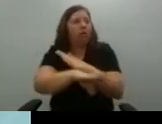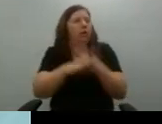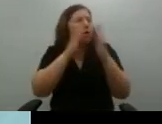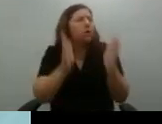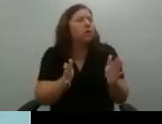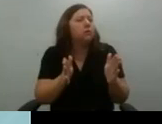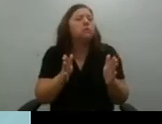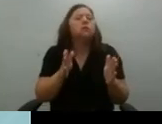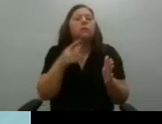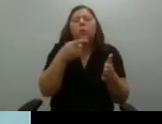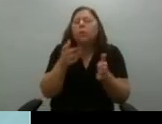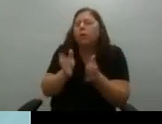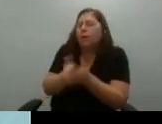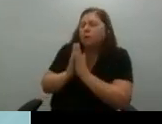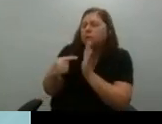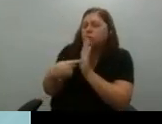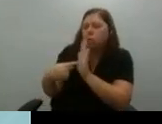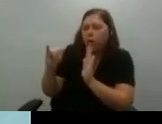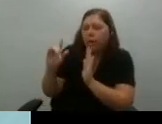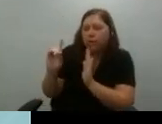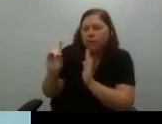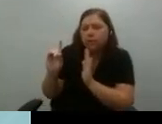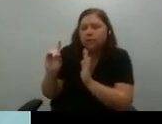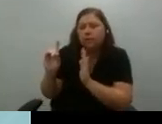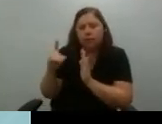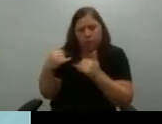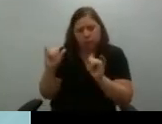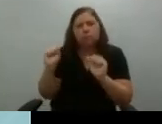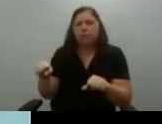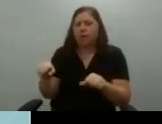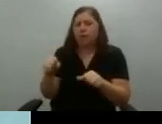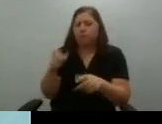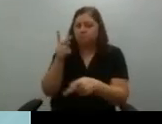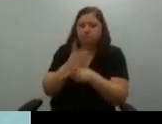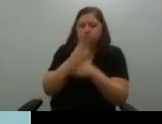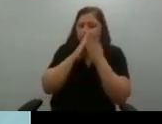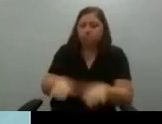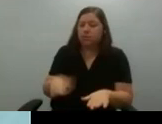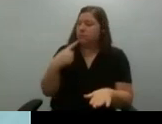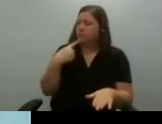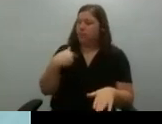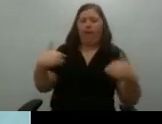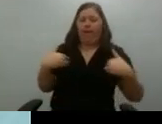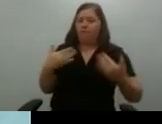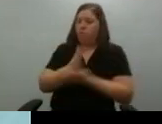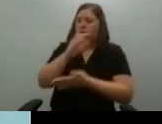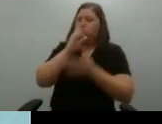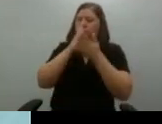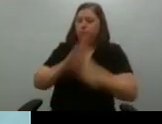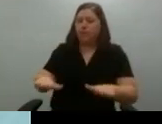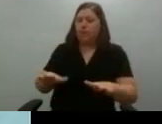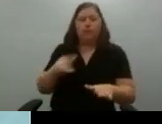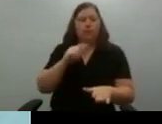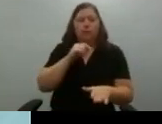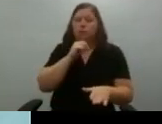them to show their identification, and you still have the right to remain silent and not answer any questions. And you do not